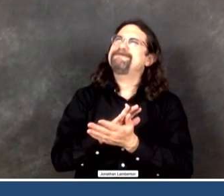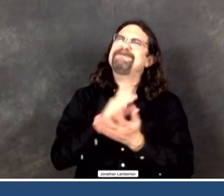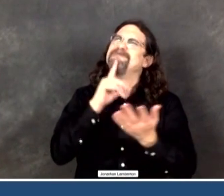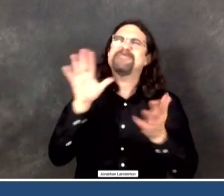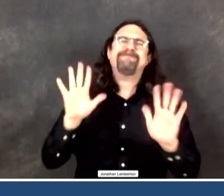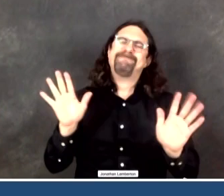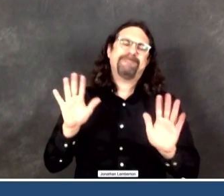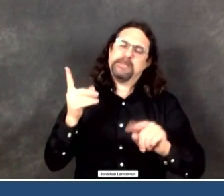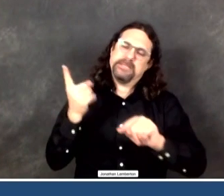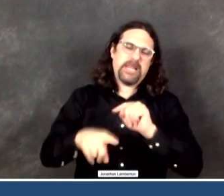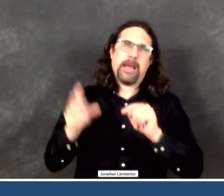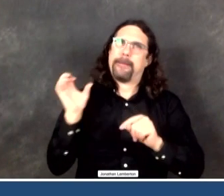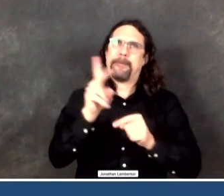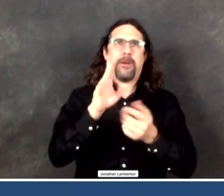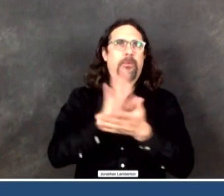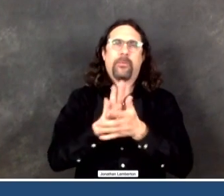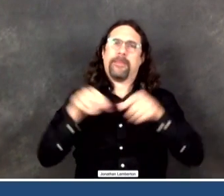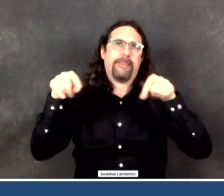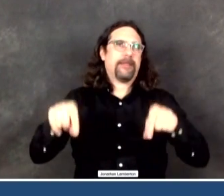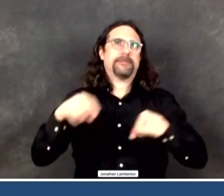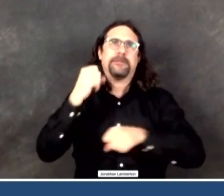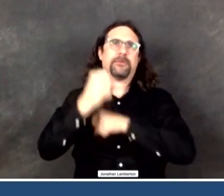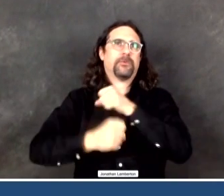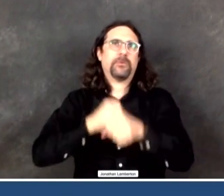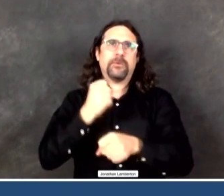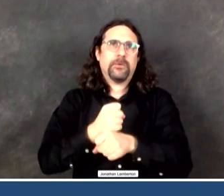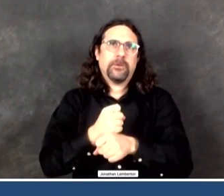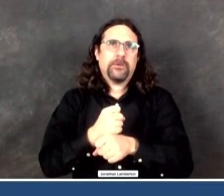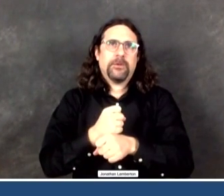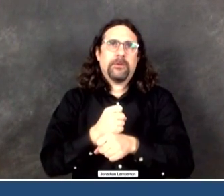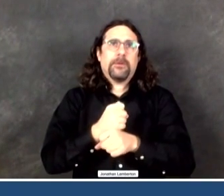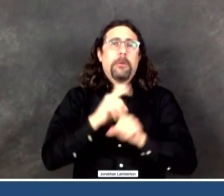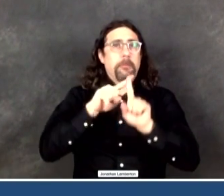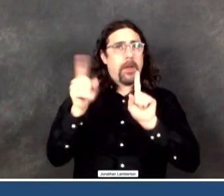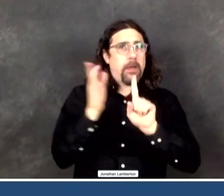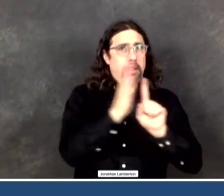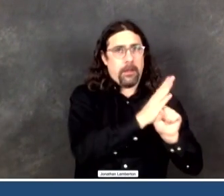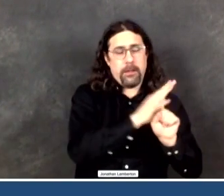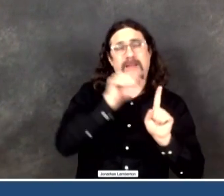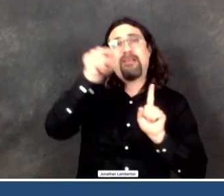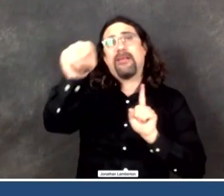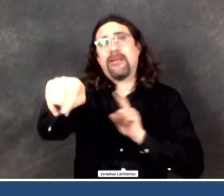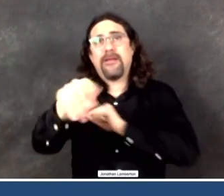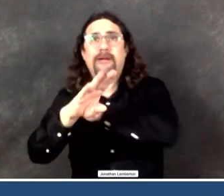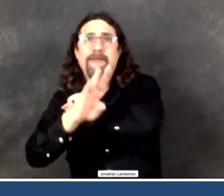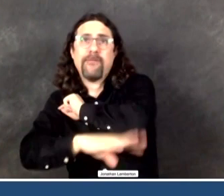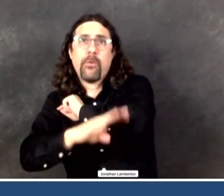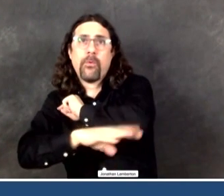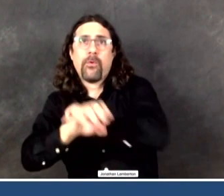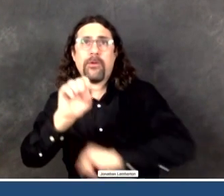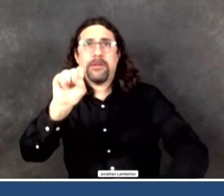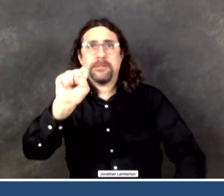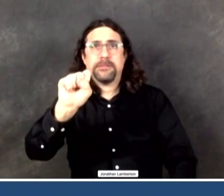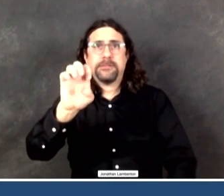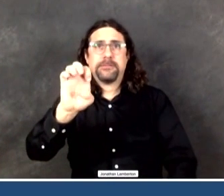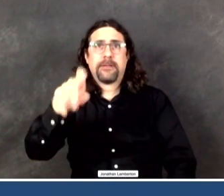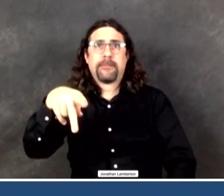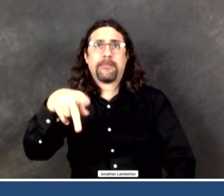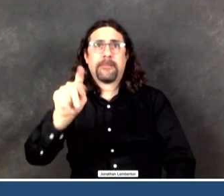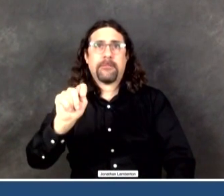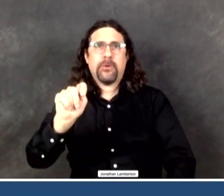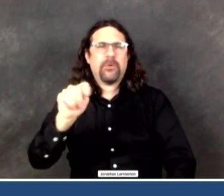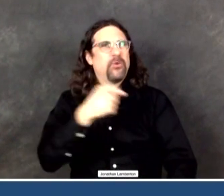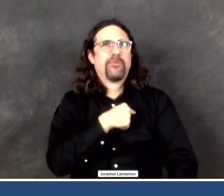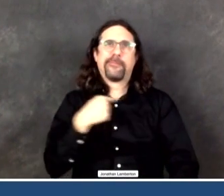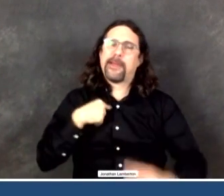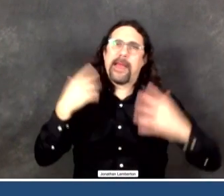I've spoken with the chancellor about this. We're going to have to think about September in a way that really is